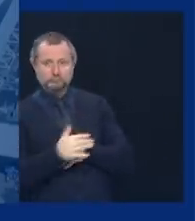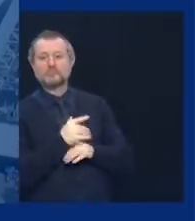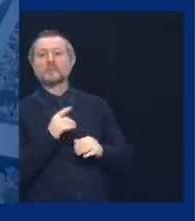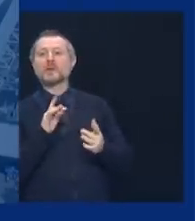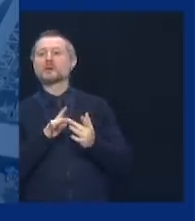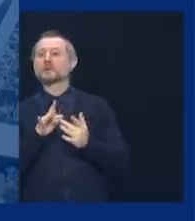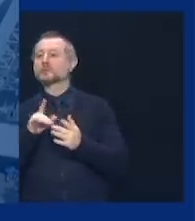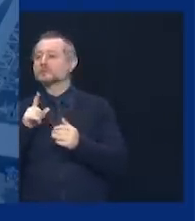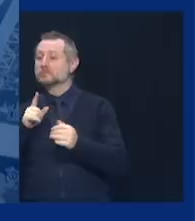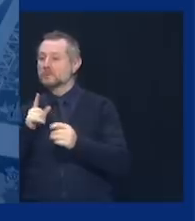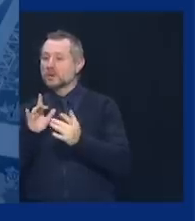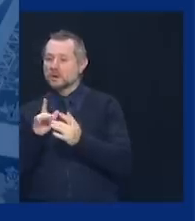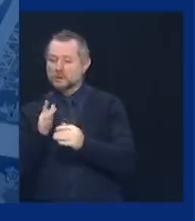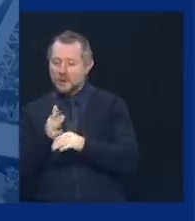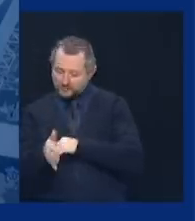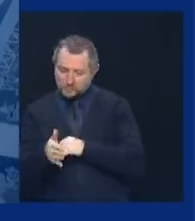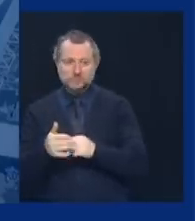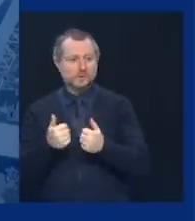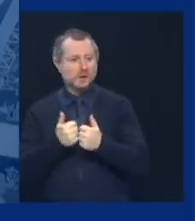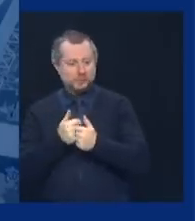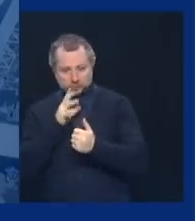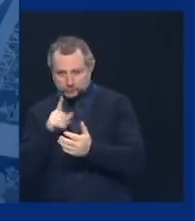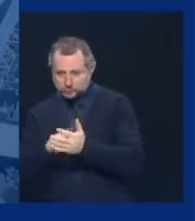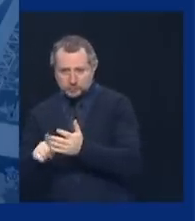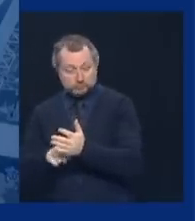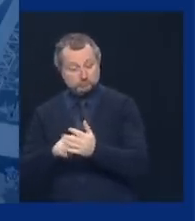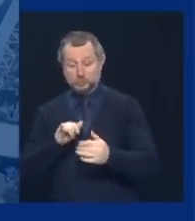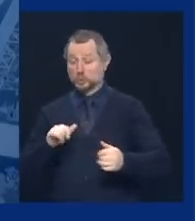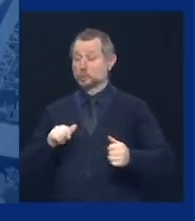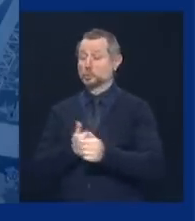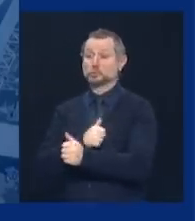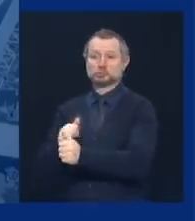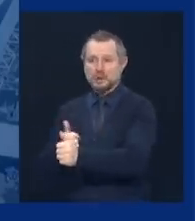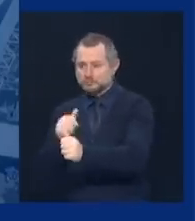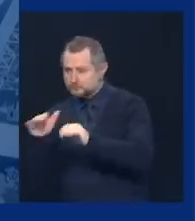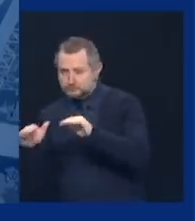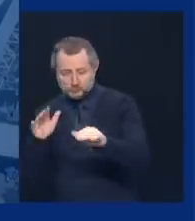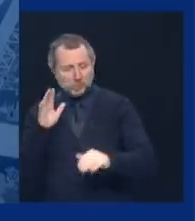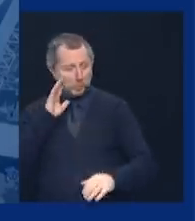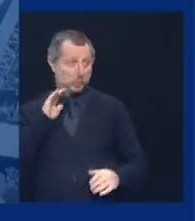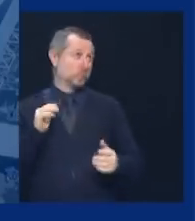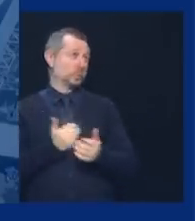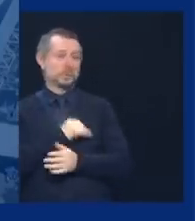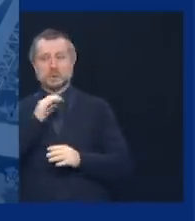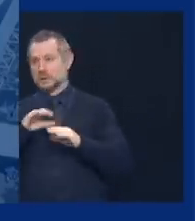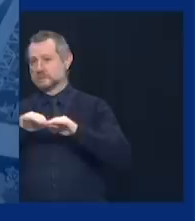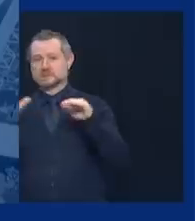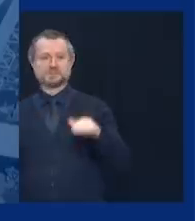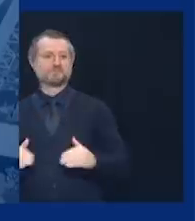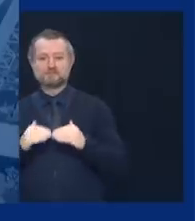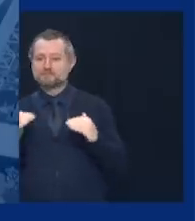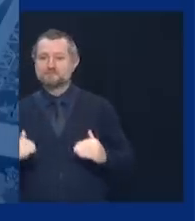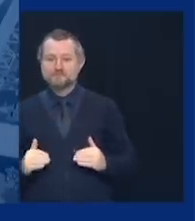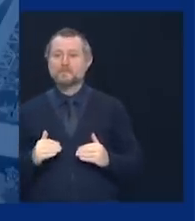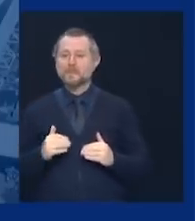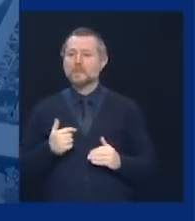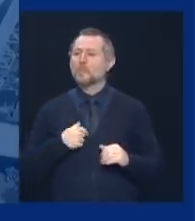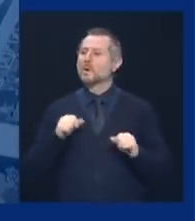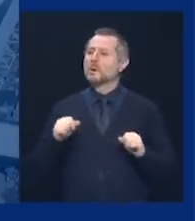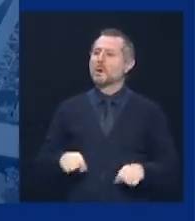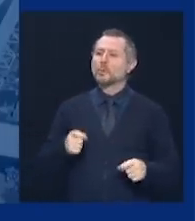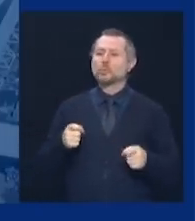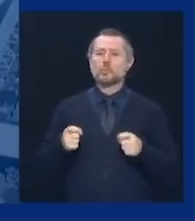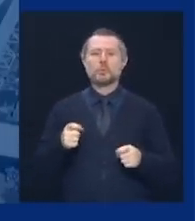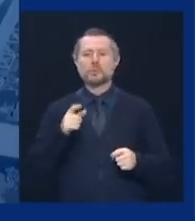afterwards. And as I said, this is a demonstration project. My concern here is we can control how fans come into the stadium. We